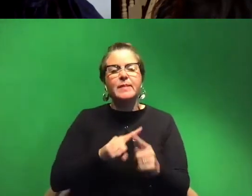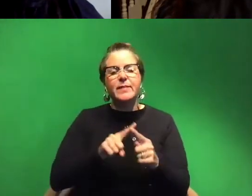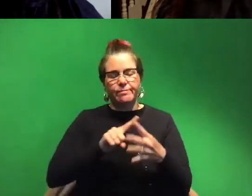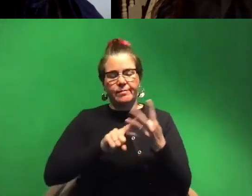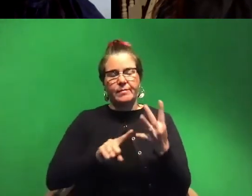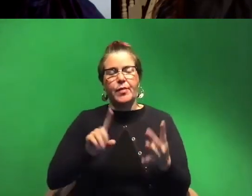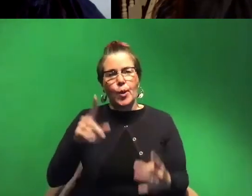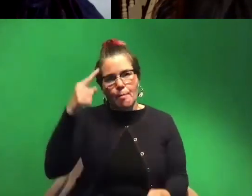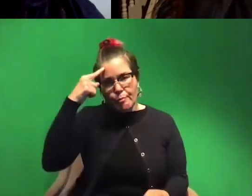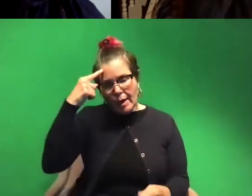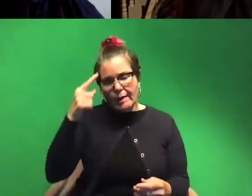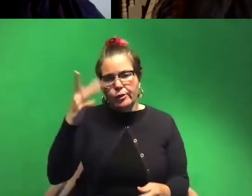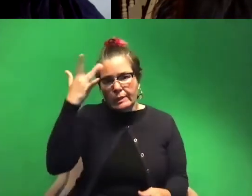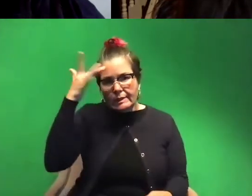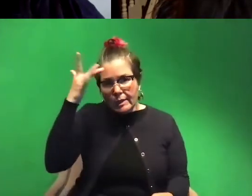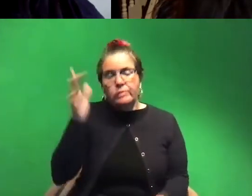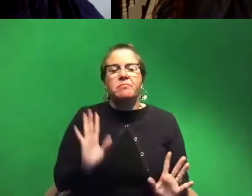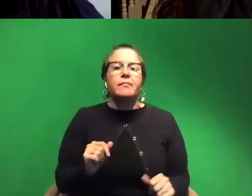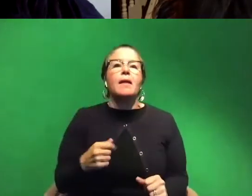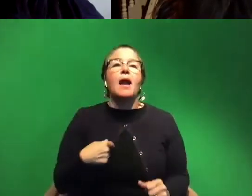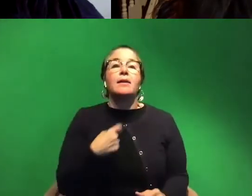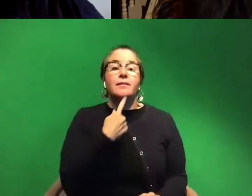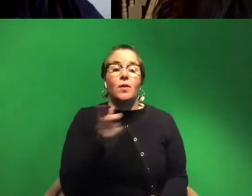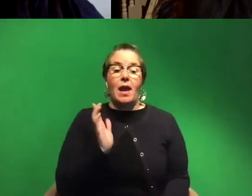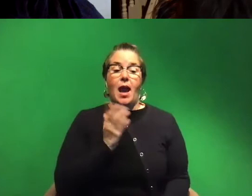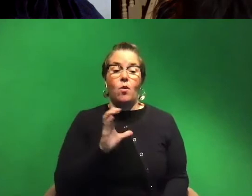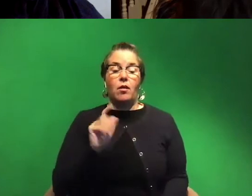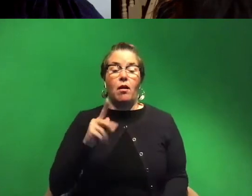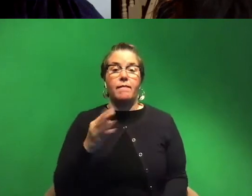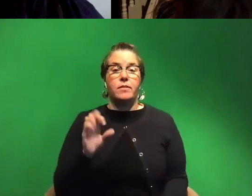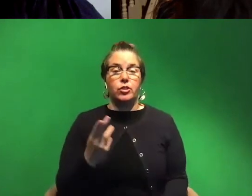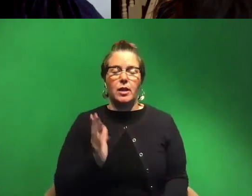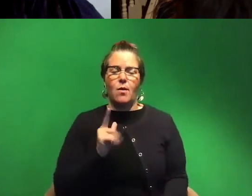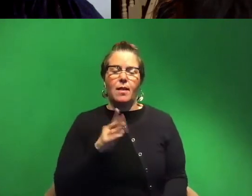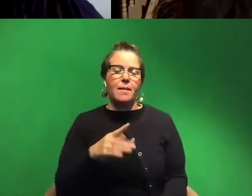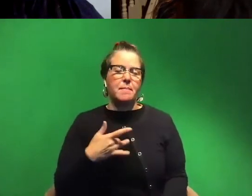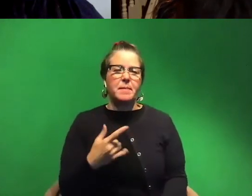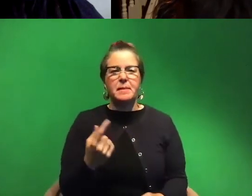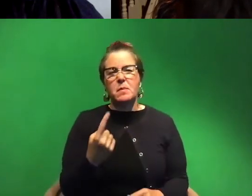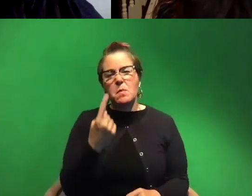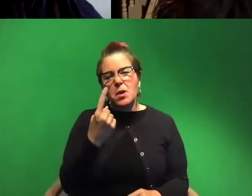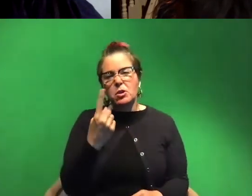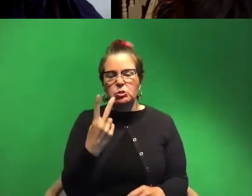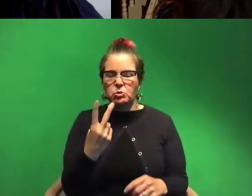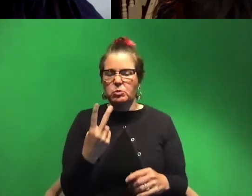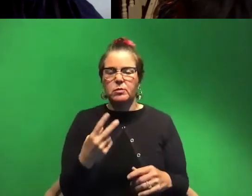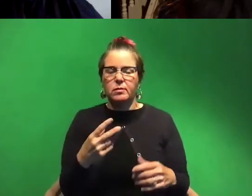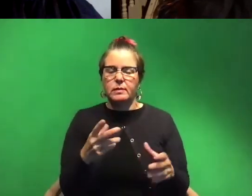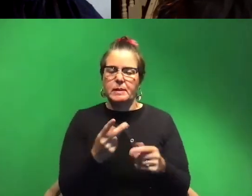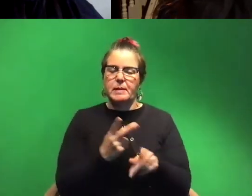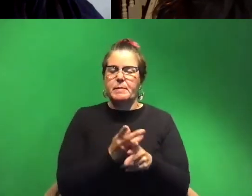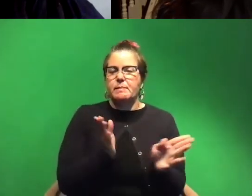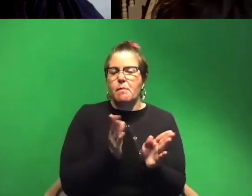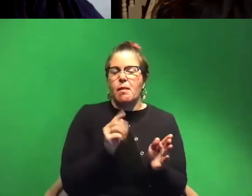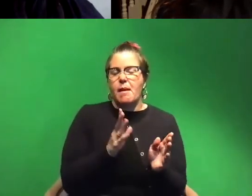they are. I can tell you our cuttlefish at our lab, and we usually only keep 1 or 2 at a time because we have a small lab and just a couple of